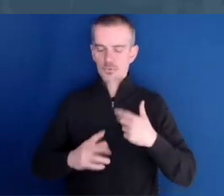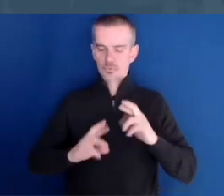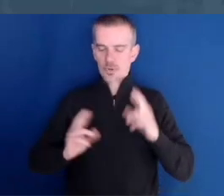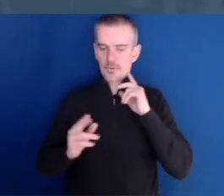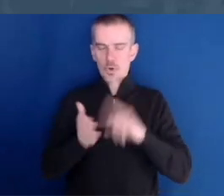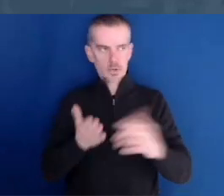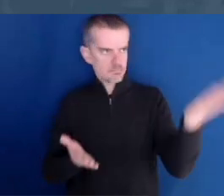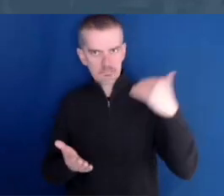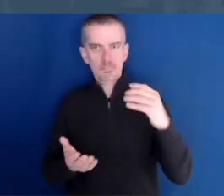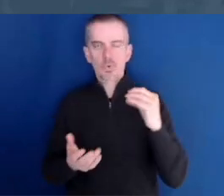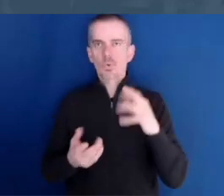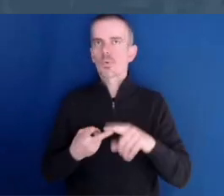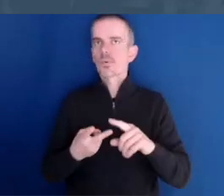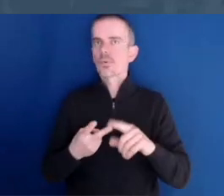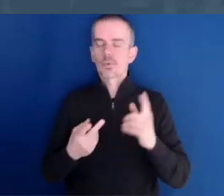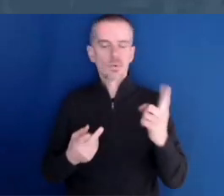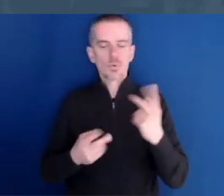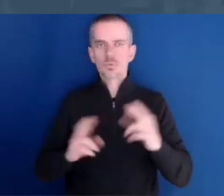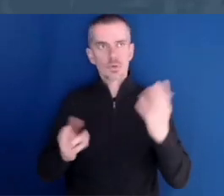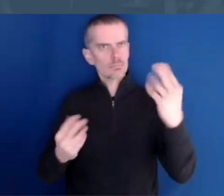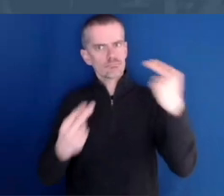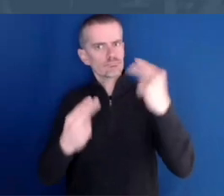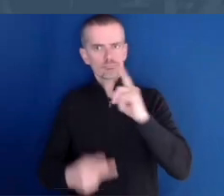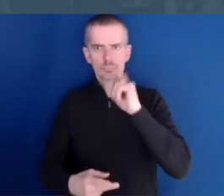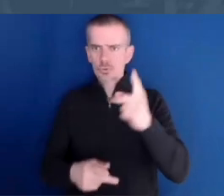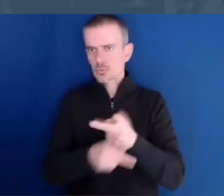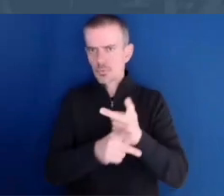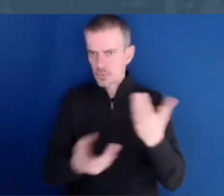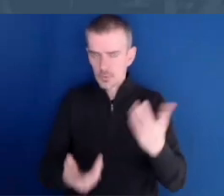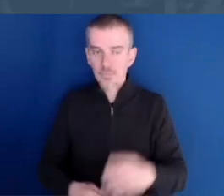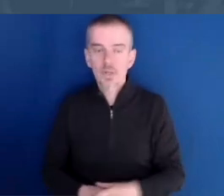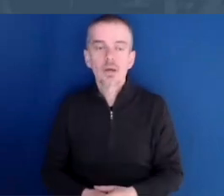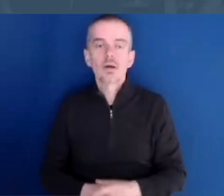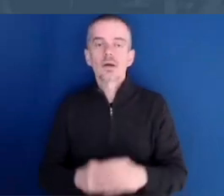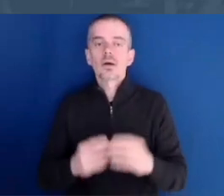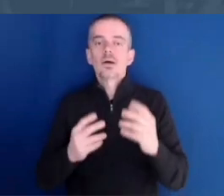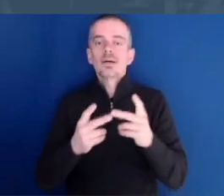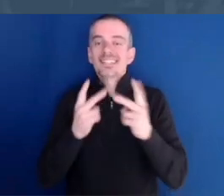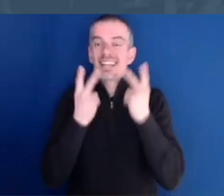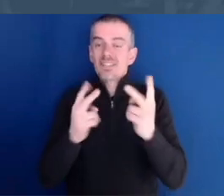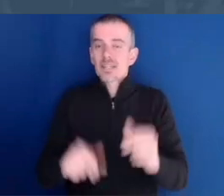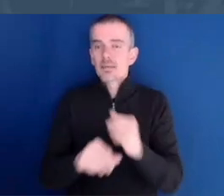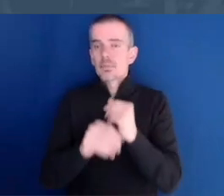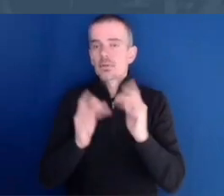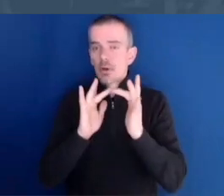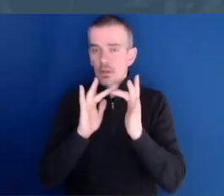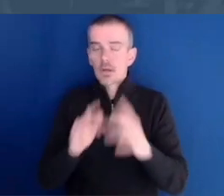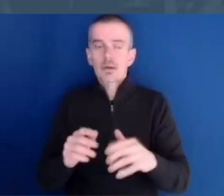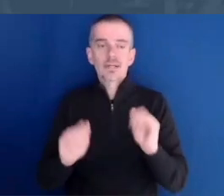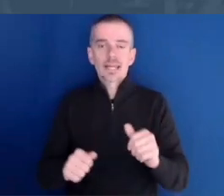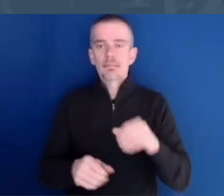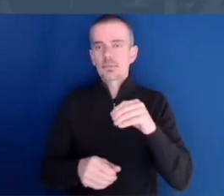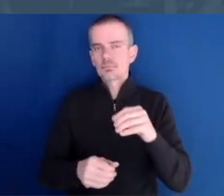of supervision is a good practice. Site visits can be virtual, sometimes in person, usually a couple